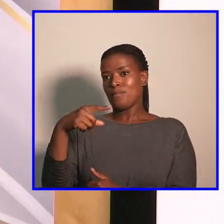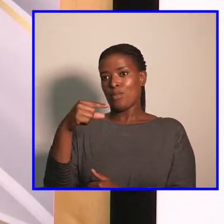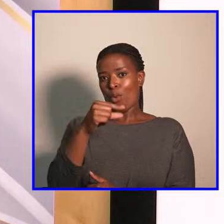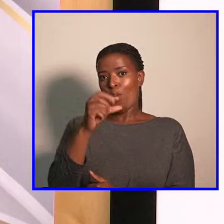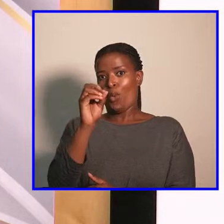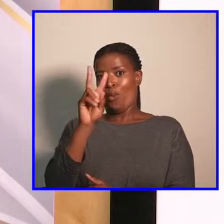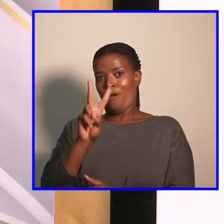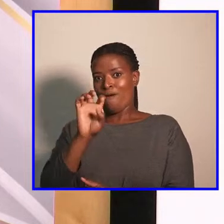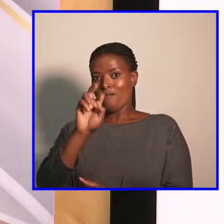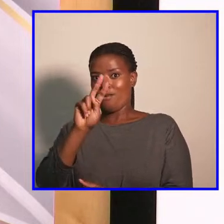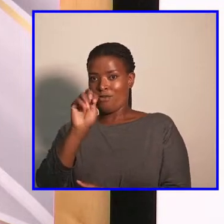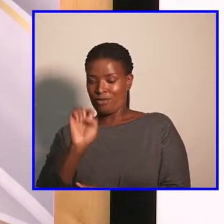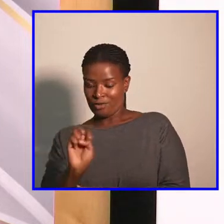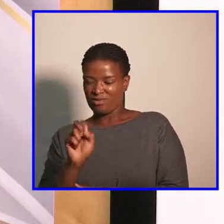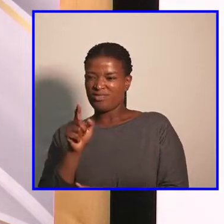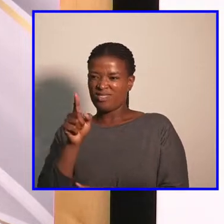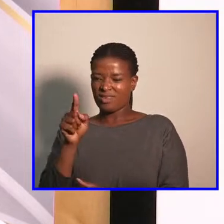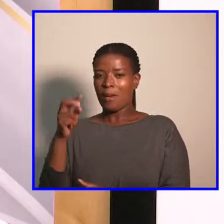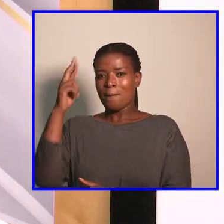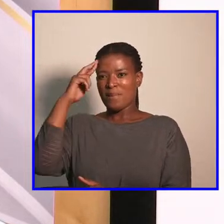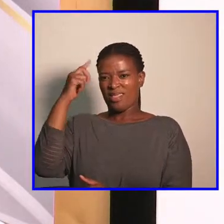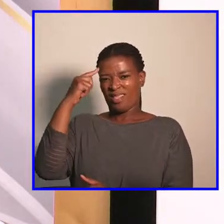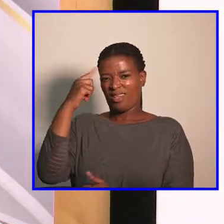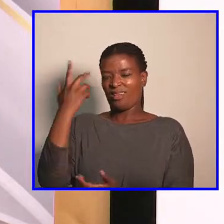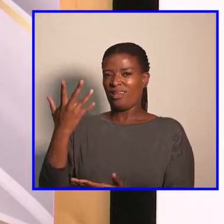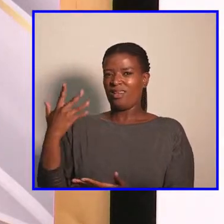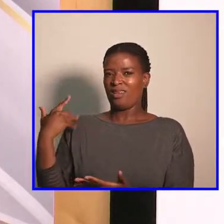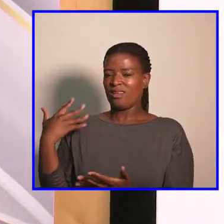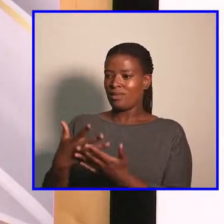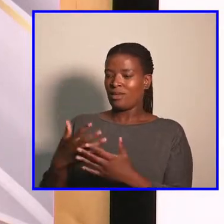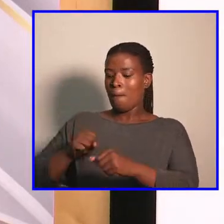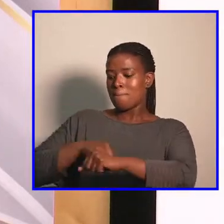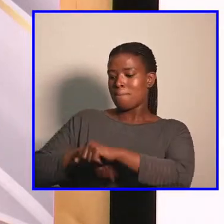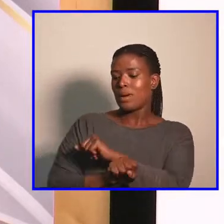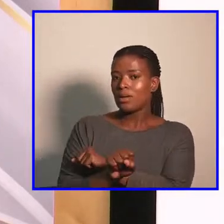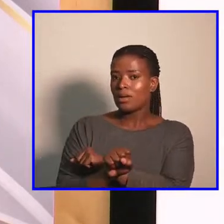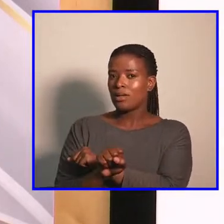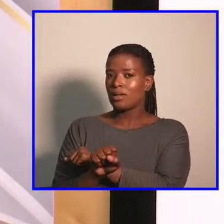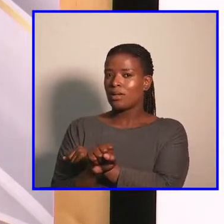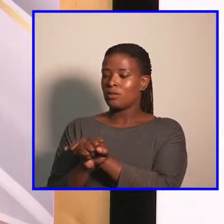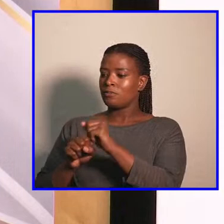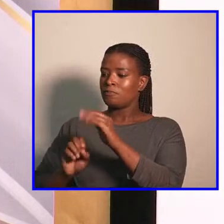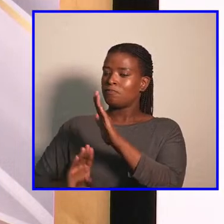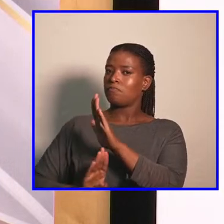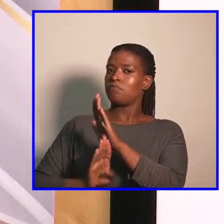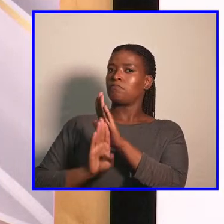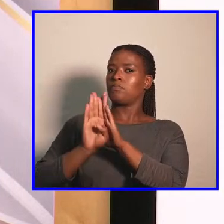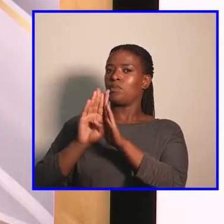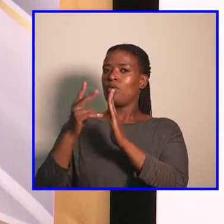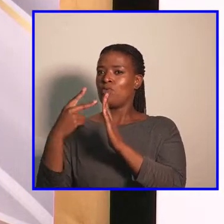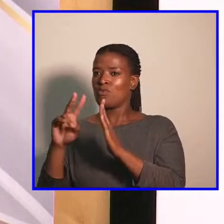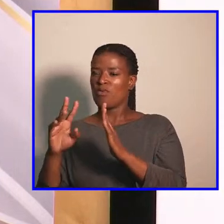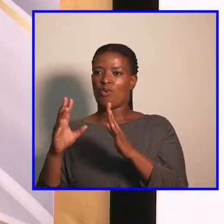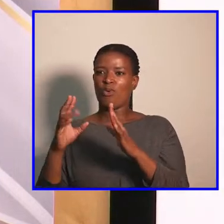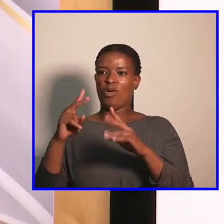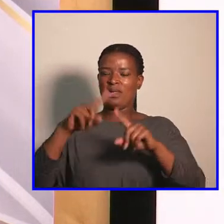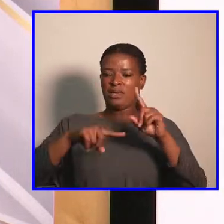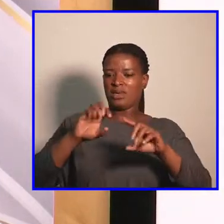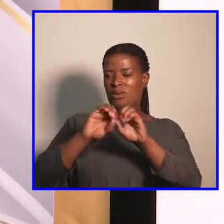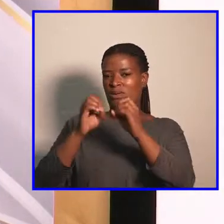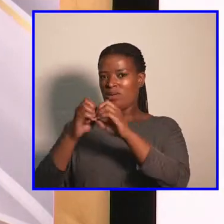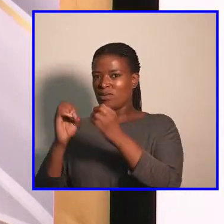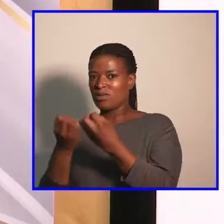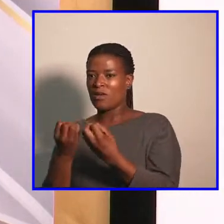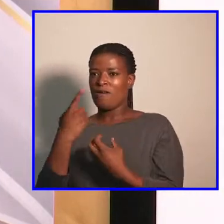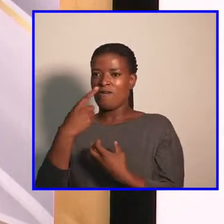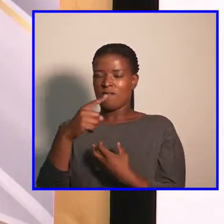as who did the midwifery, gave birth and transformed the Commission's recommendations,